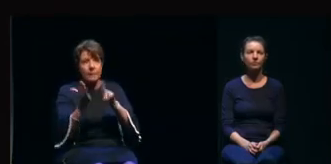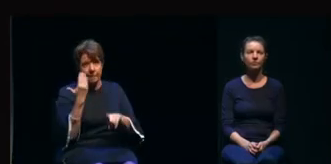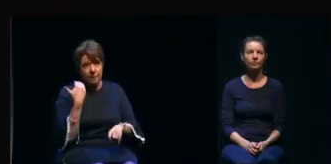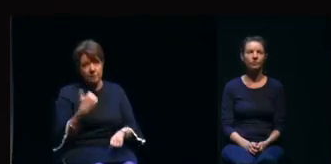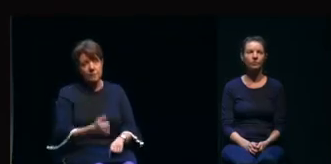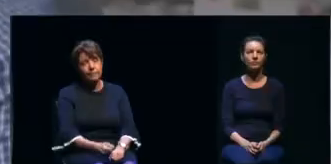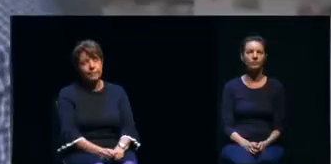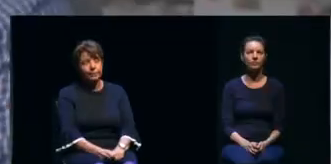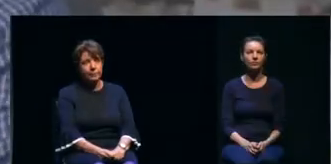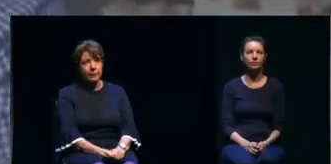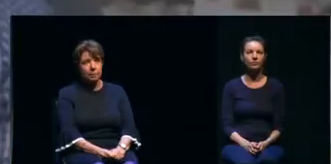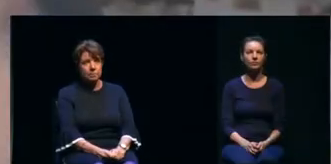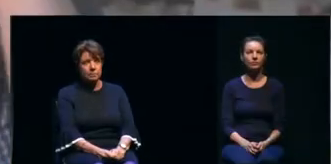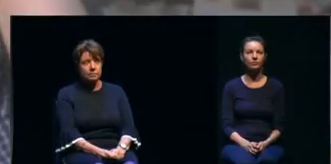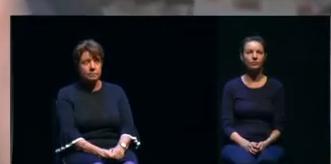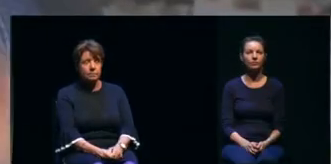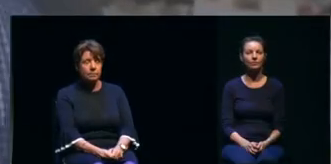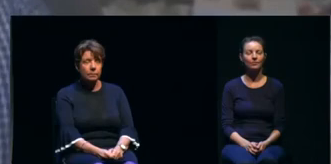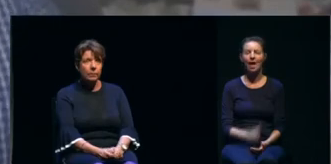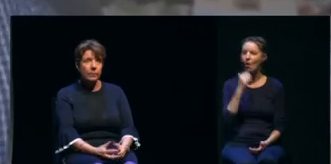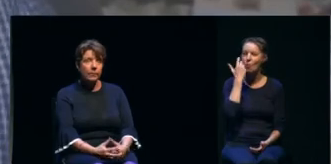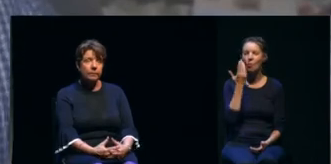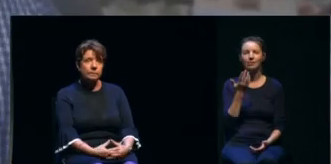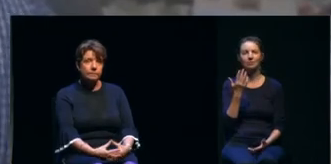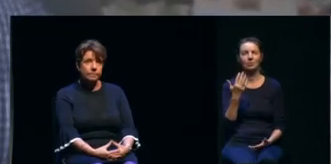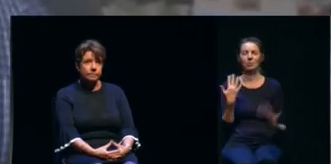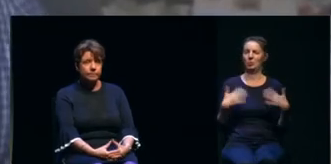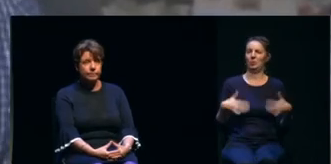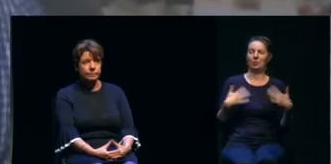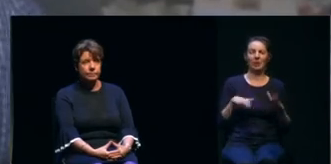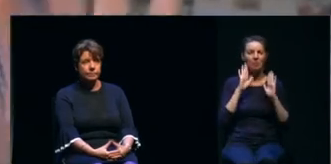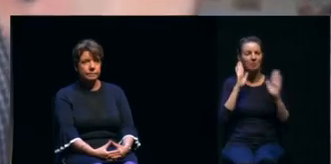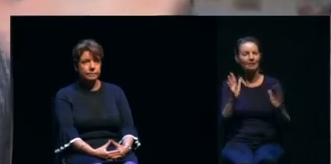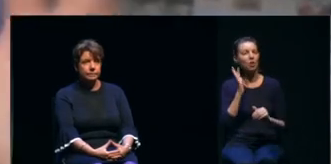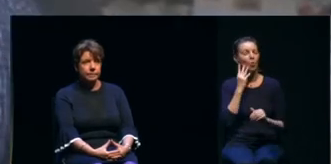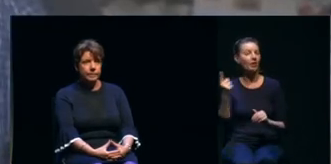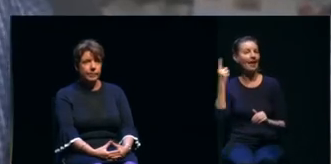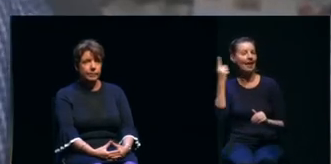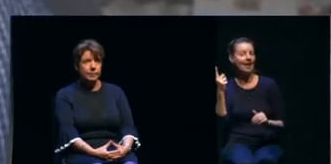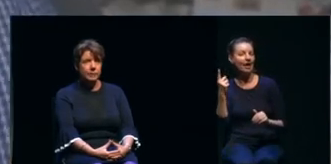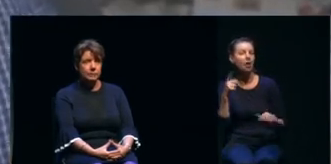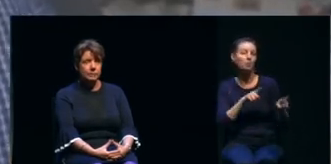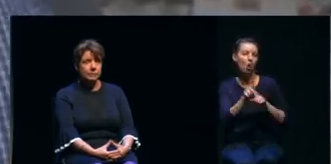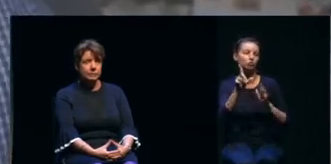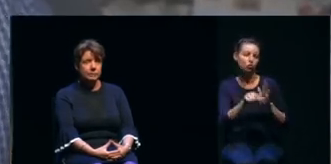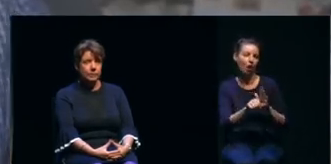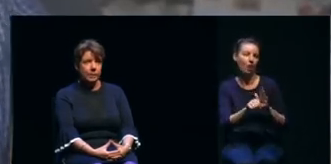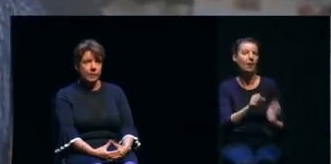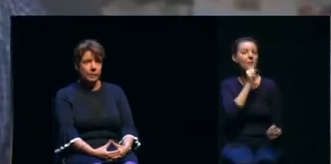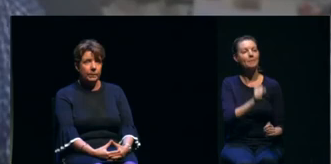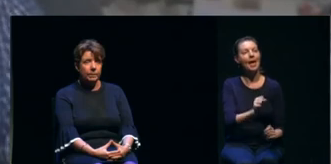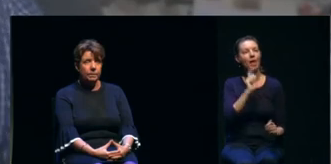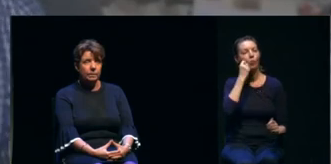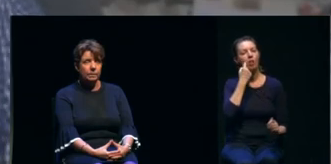past. Well, that's what's always incredible whenever I hear, and it usually is a man, not all men, but it is usually a man that will put forth